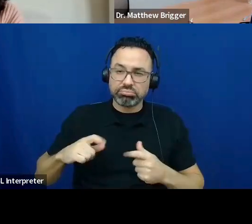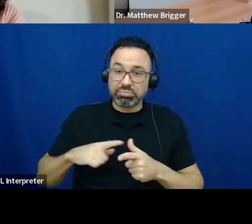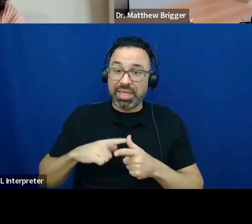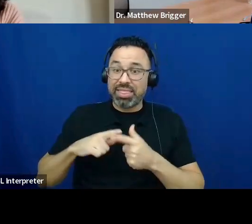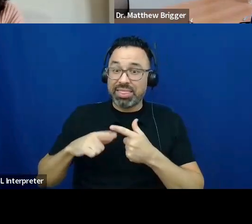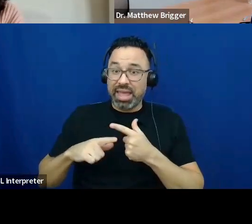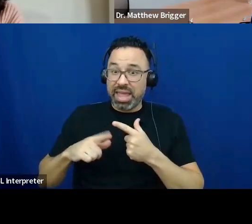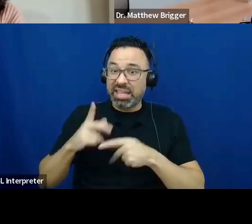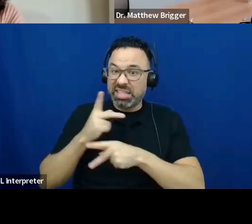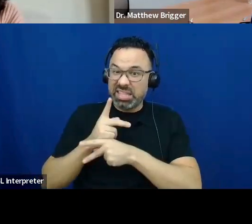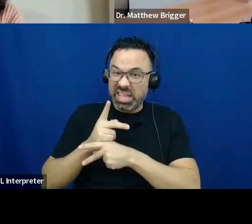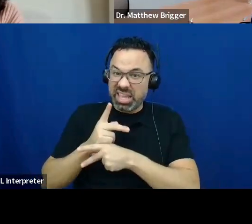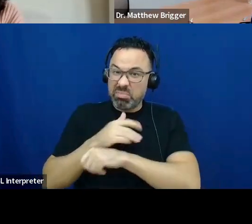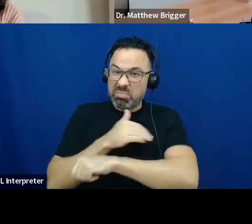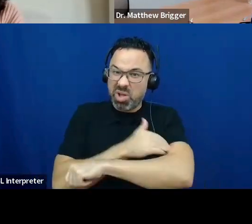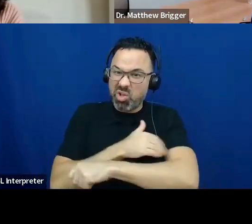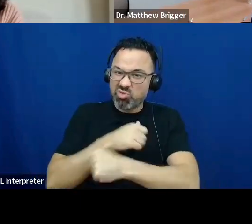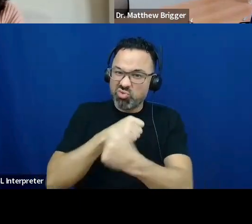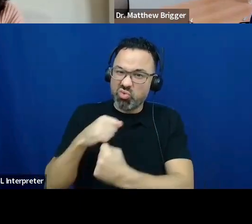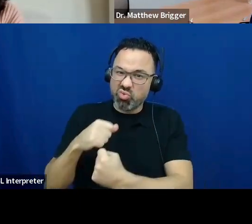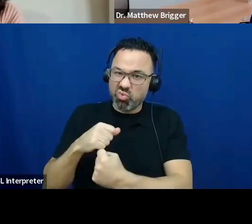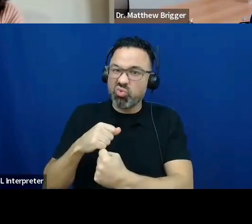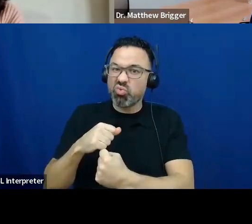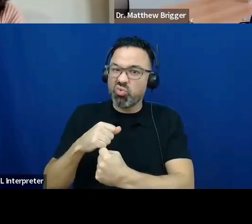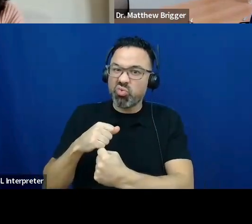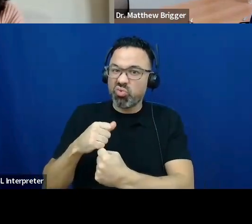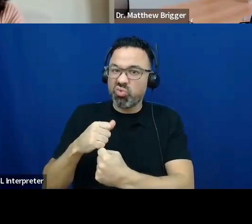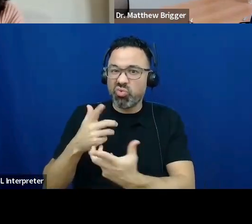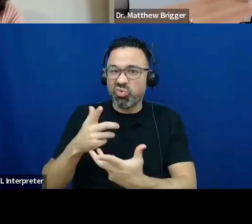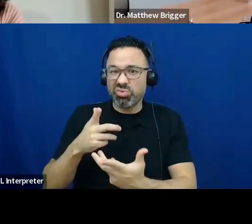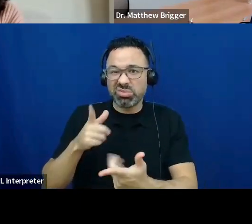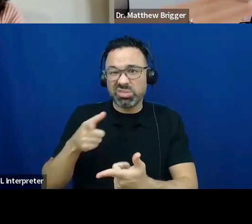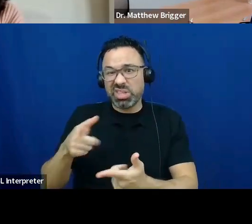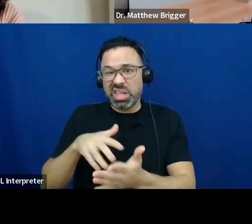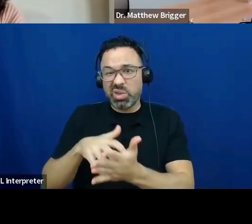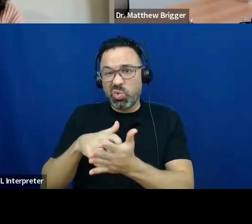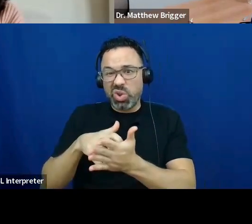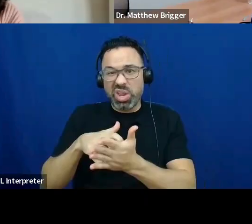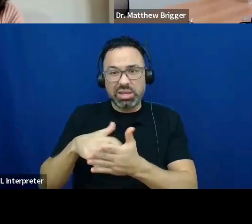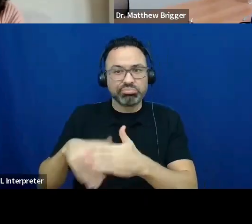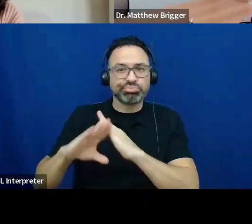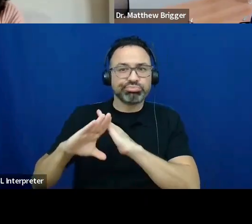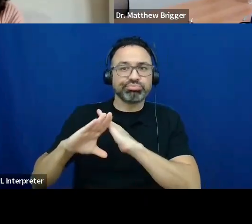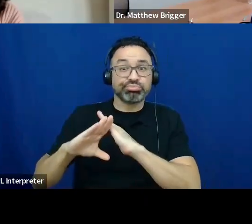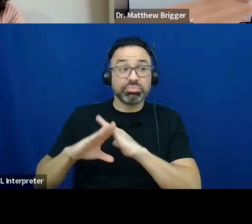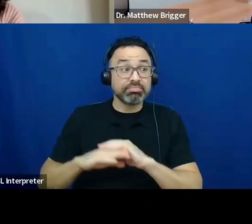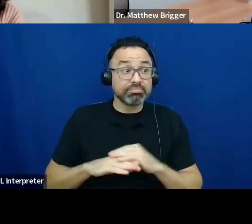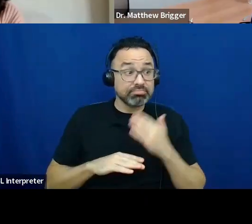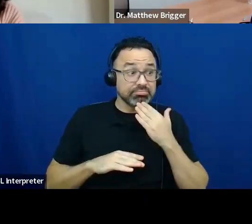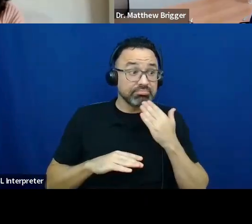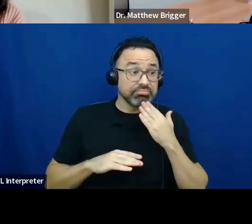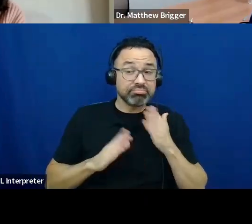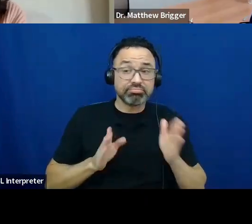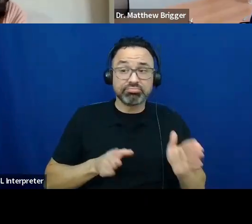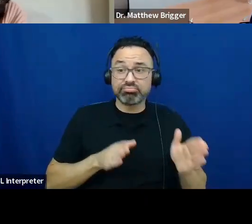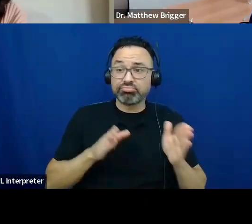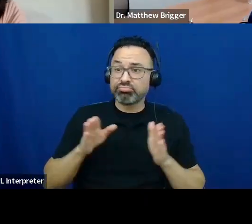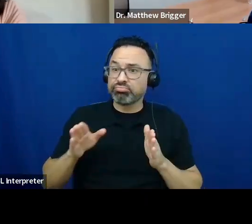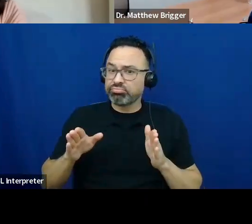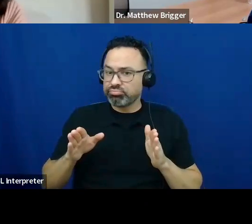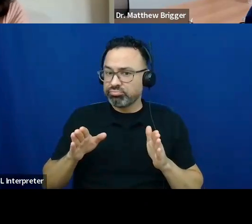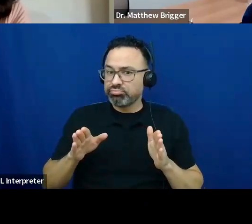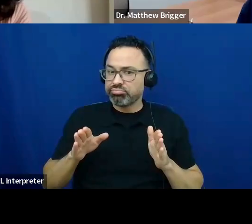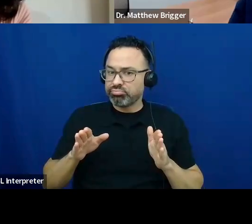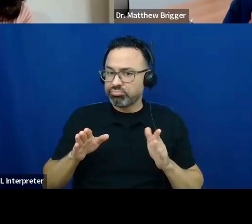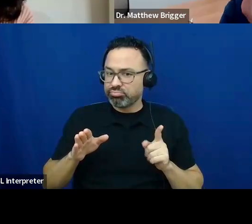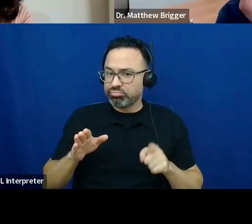improve to keep muscle strength and prevent dystrophy. All right, thank you. Now we have a